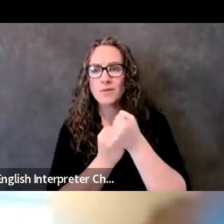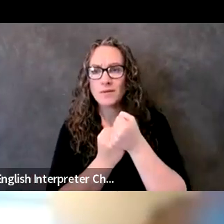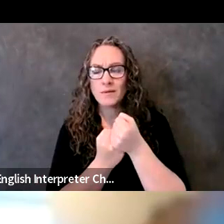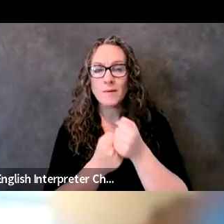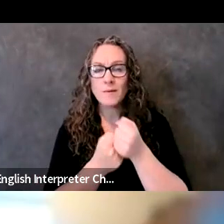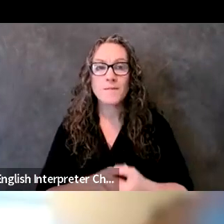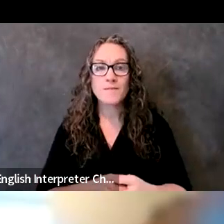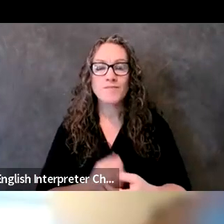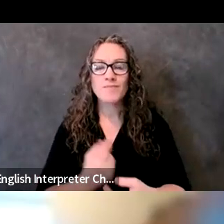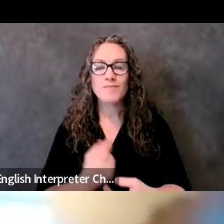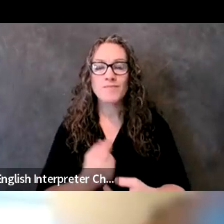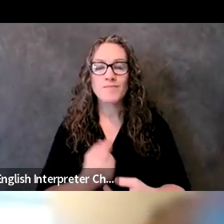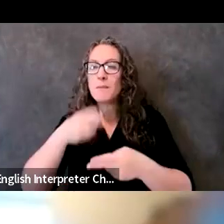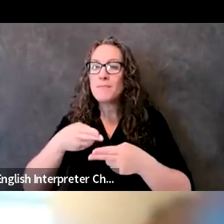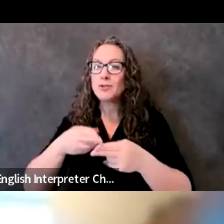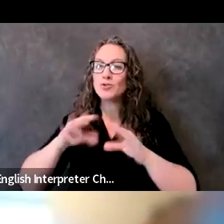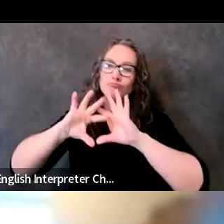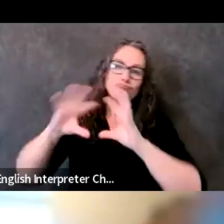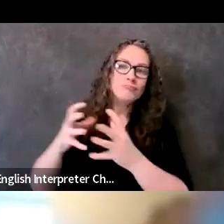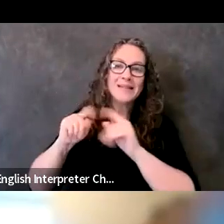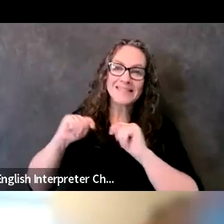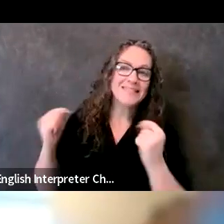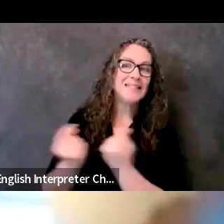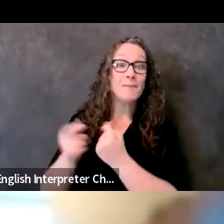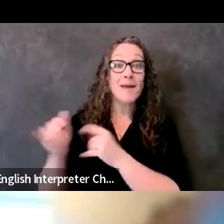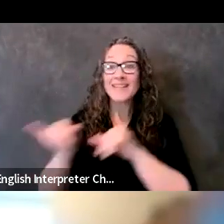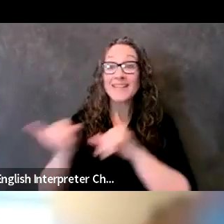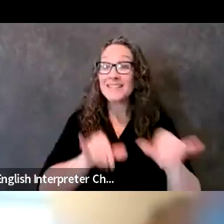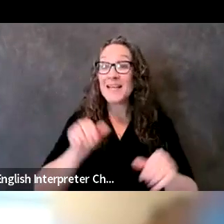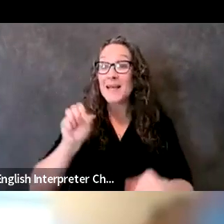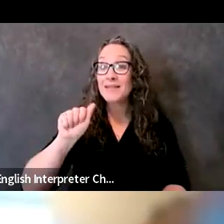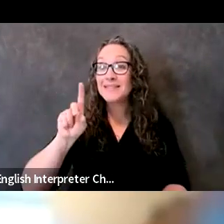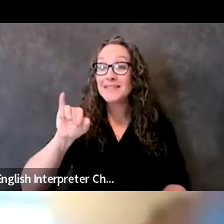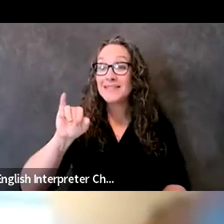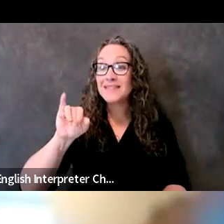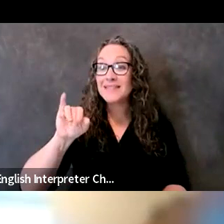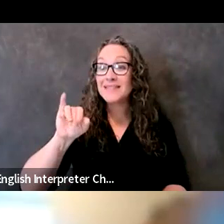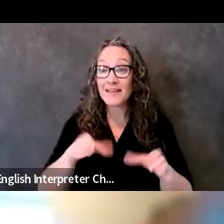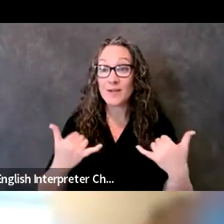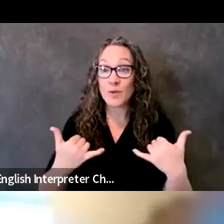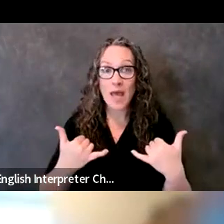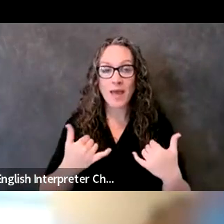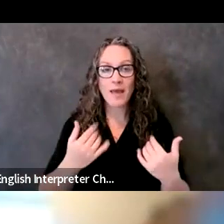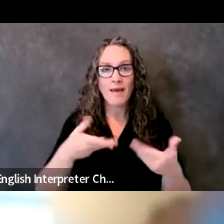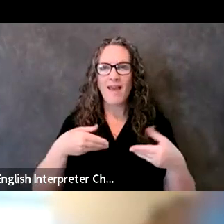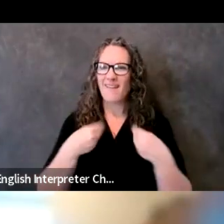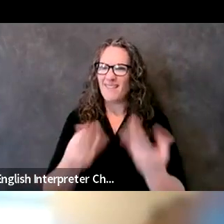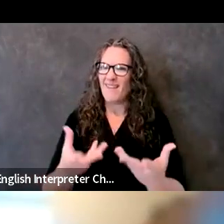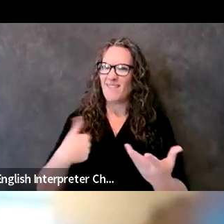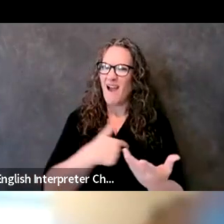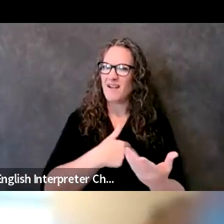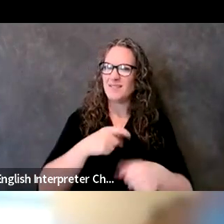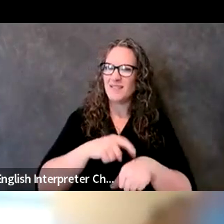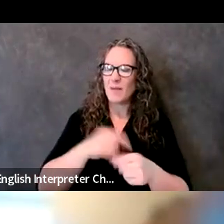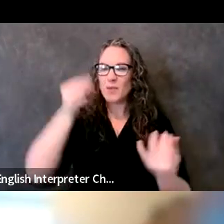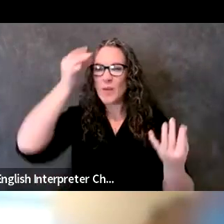team, and like Sadie did today, you know, giving us time to think about the questions so that we can answer